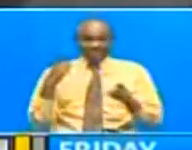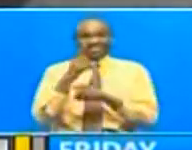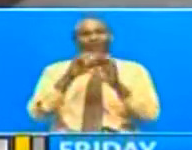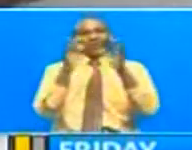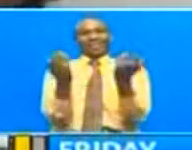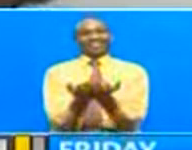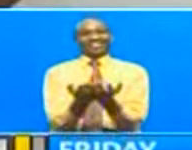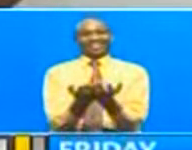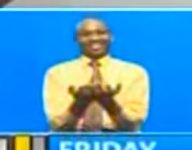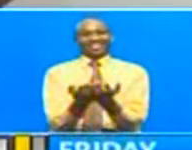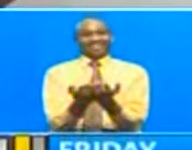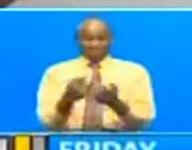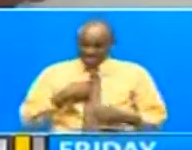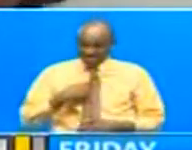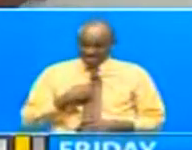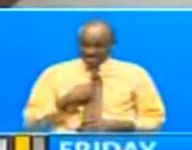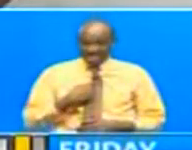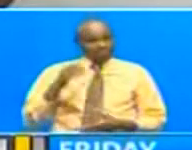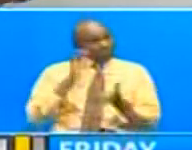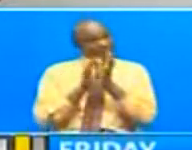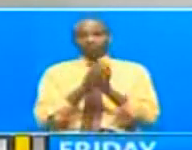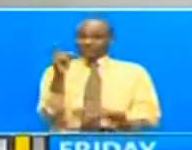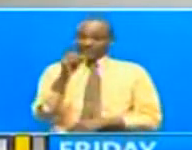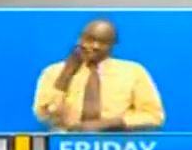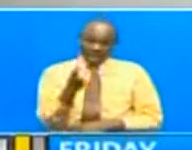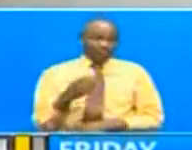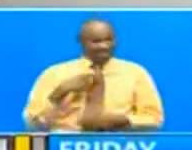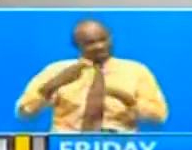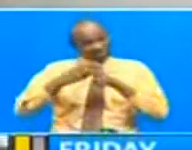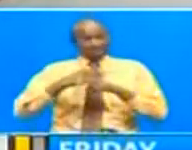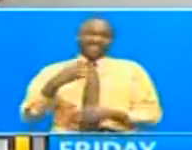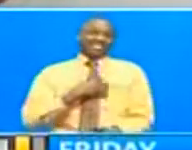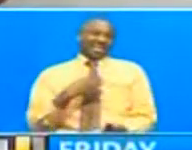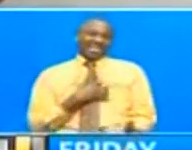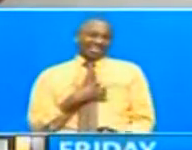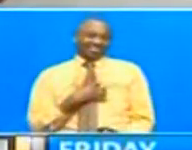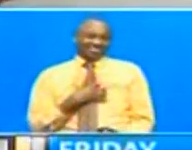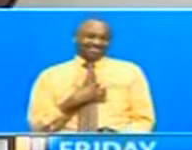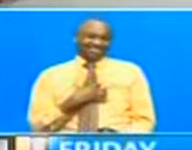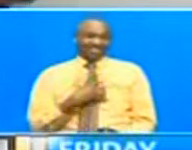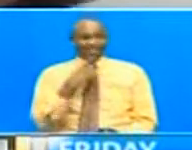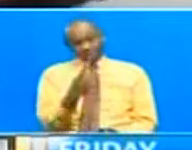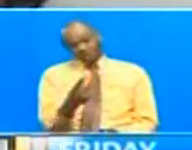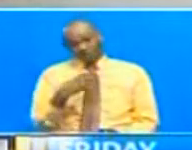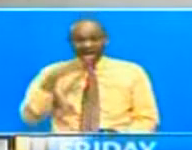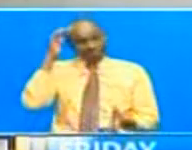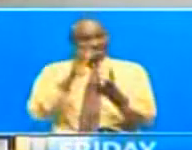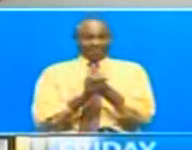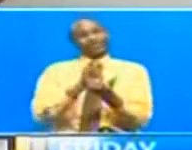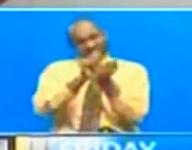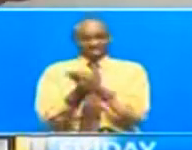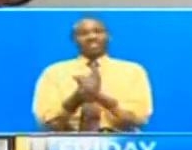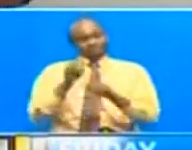world. I, for one, is becoming digital, though soon I'll be retiring. So I believe in